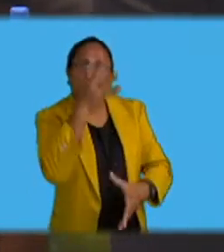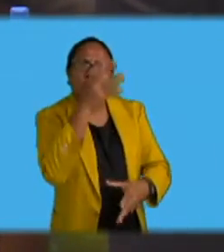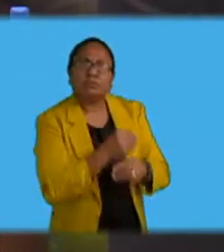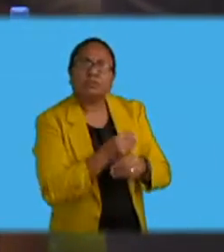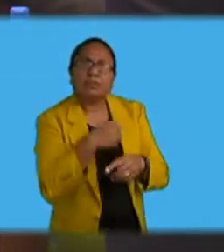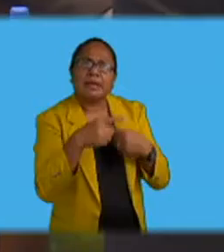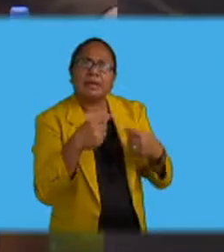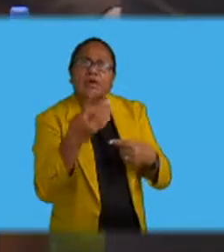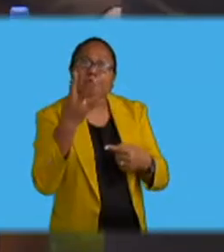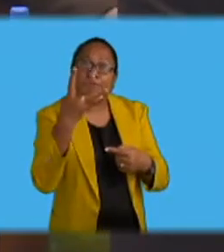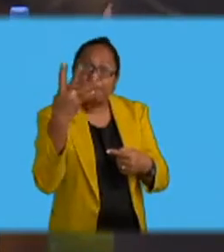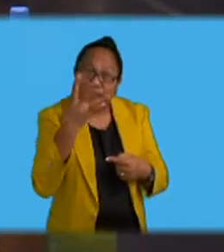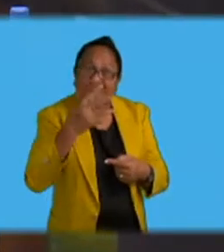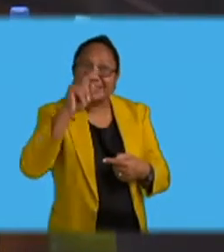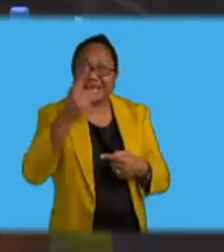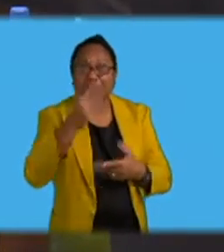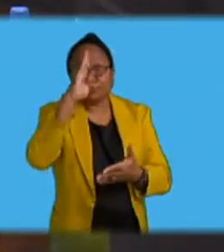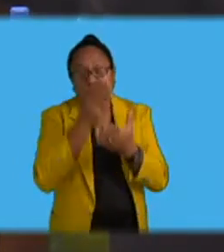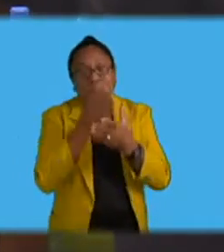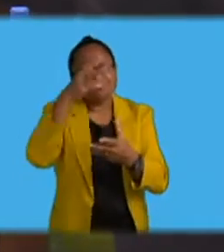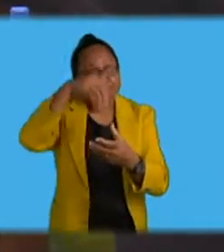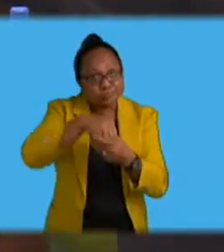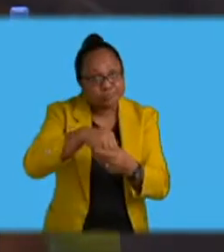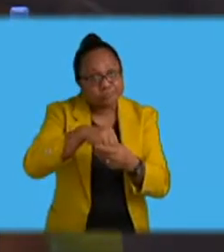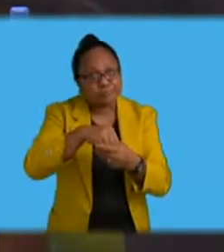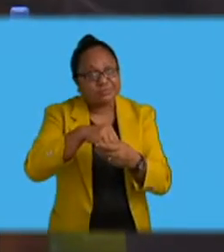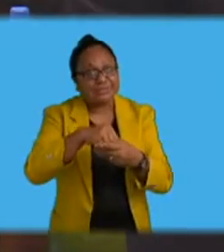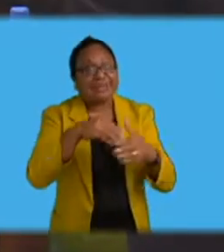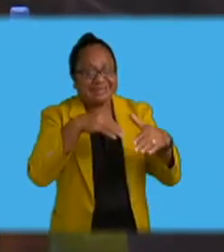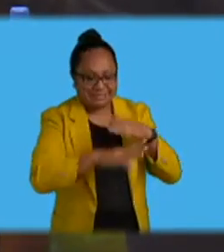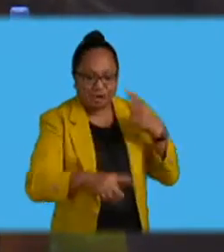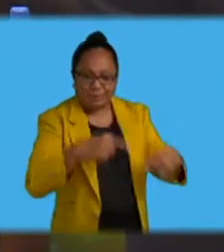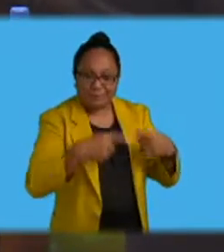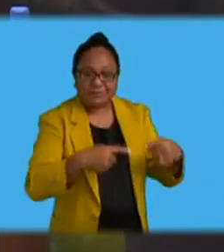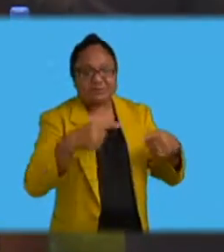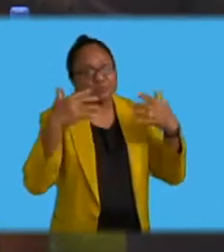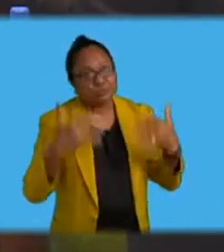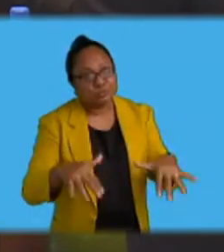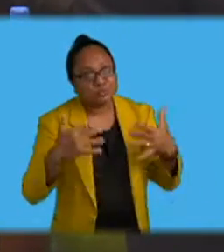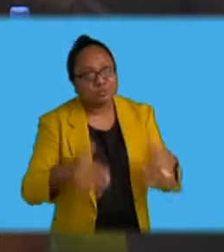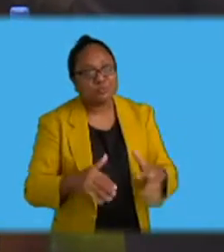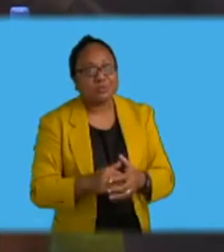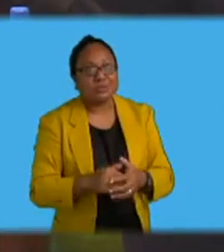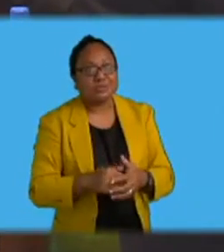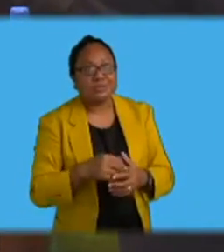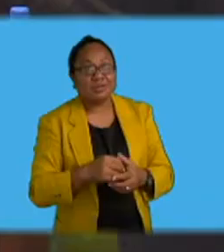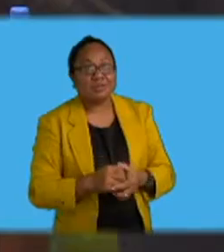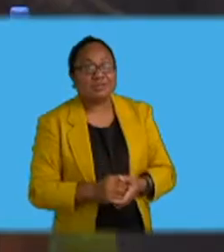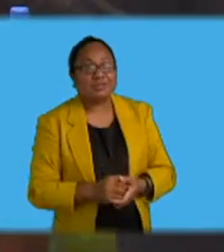of about 14,000 students participated. So 14,000 students, Madam Speaker, would set for this exam.